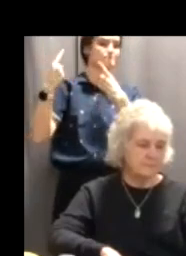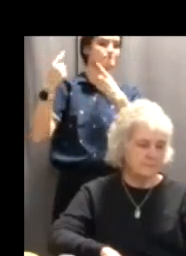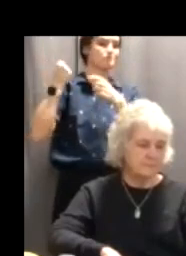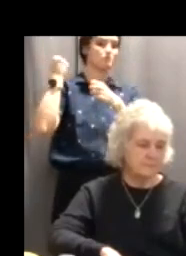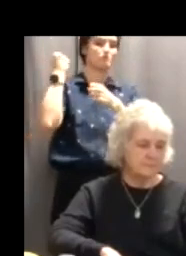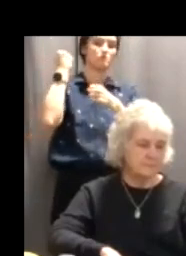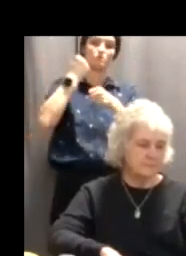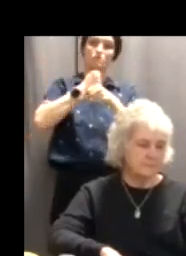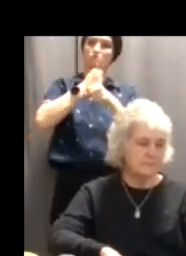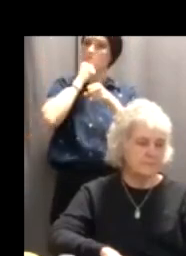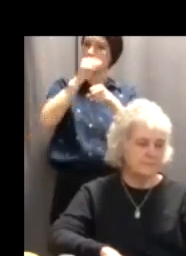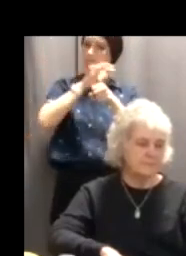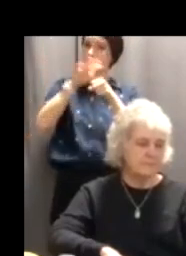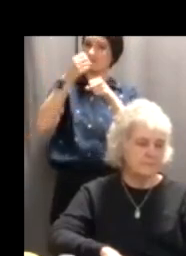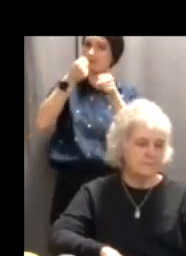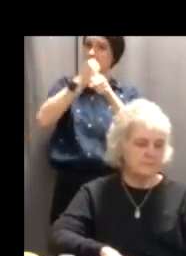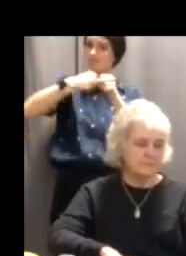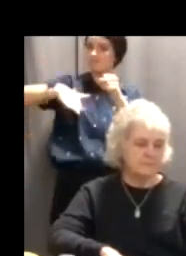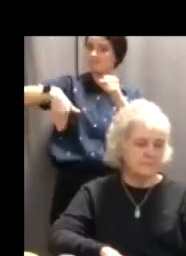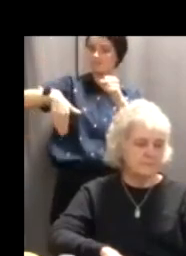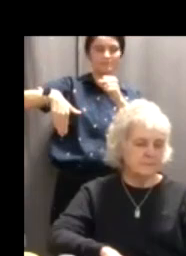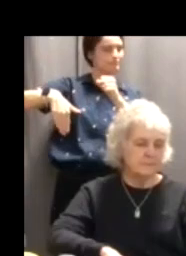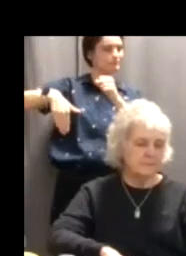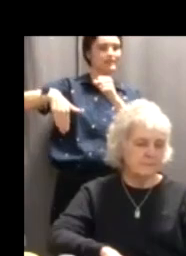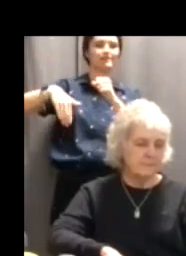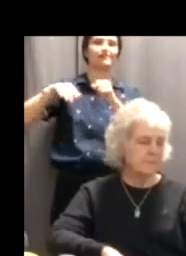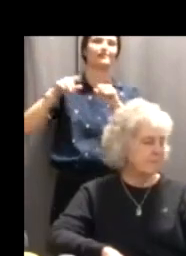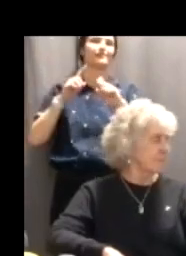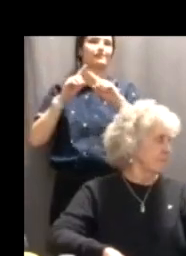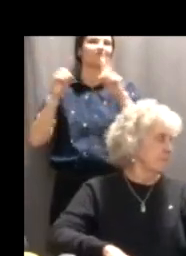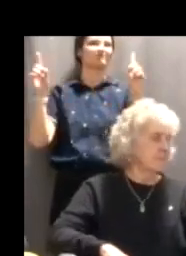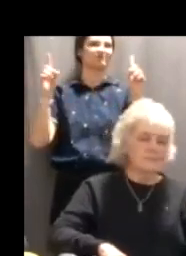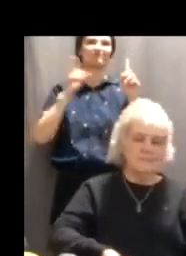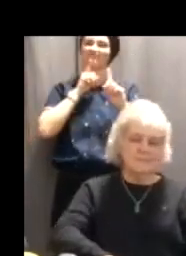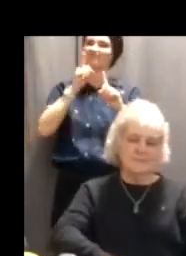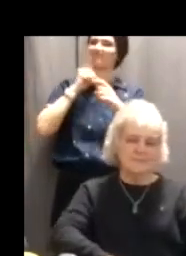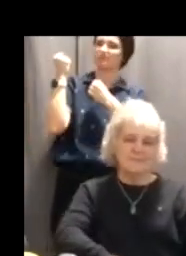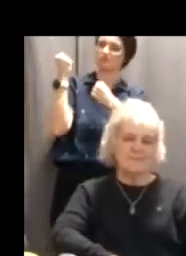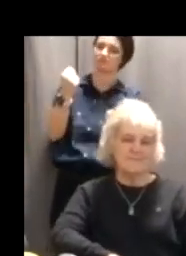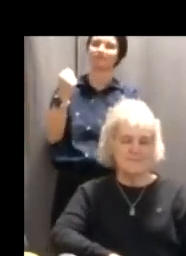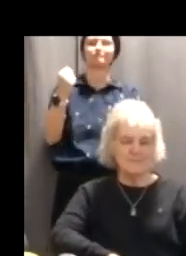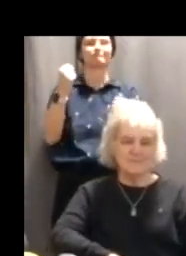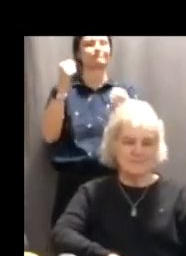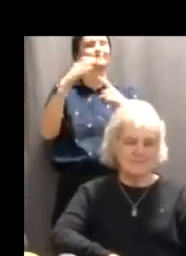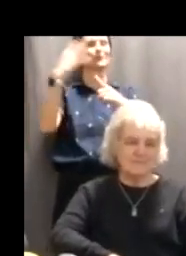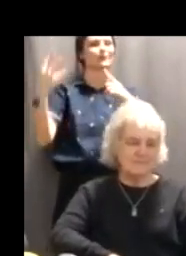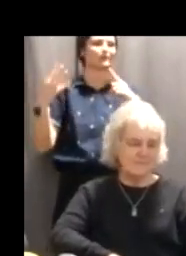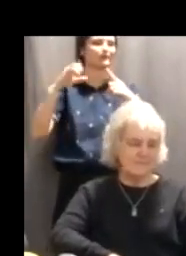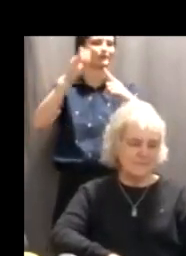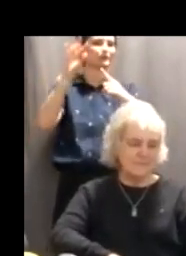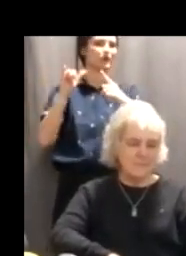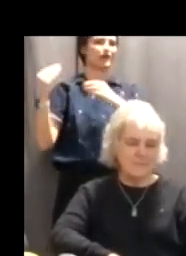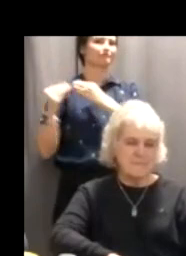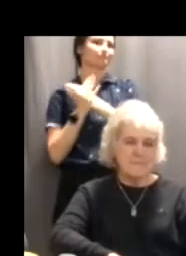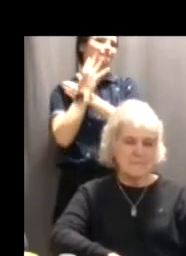year, not even a full year, but that to me has been some of the strongest queer joy in my life. Is there